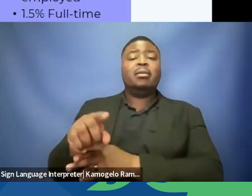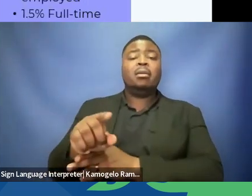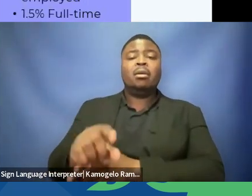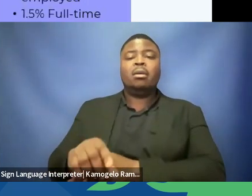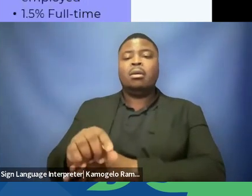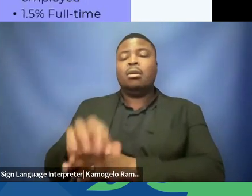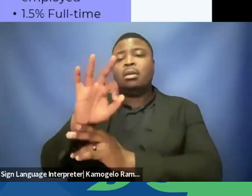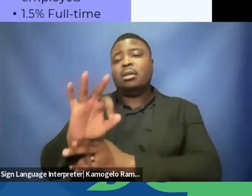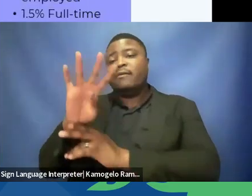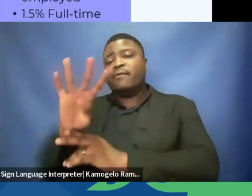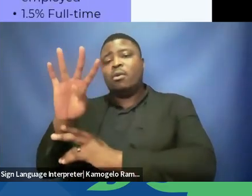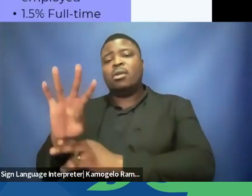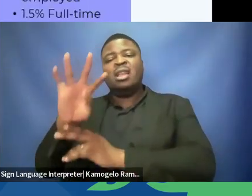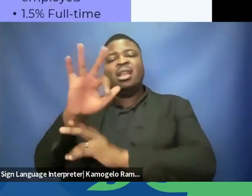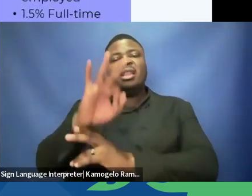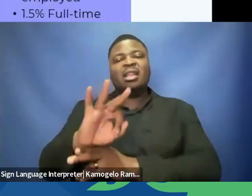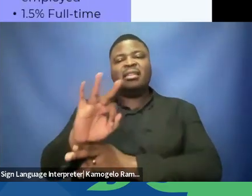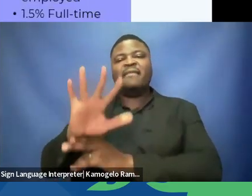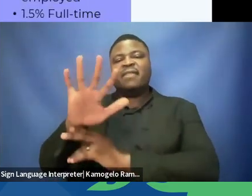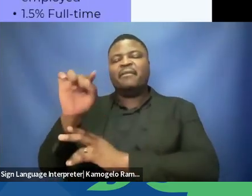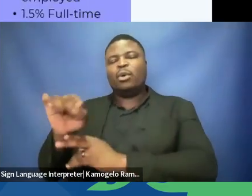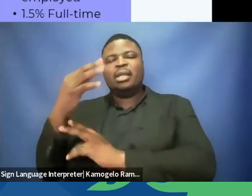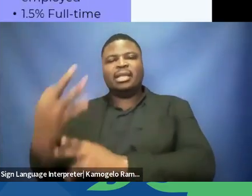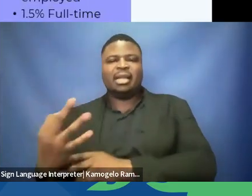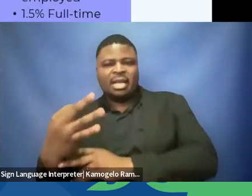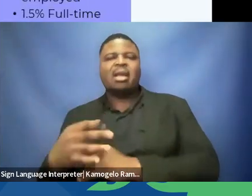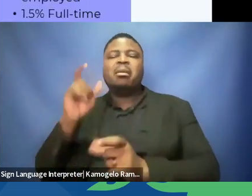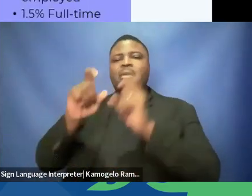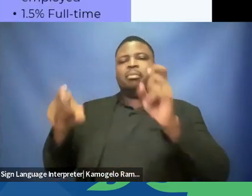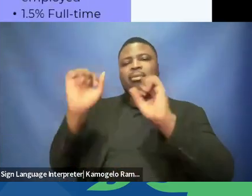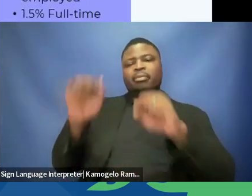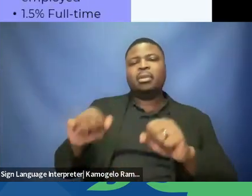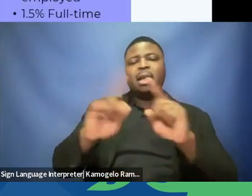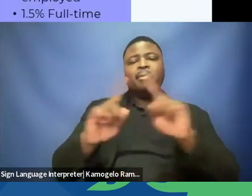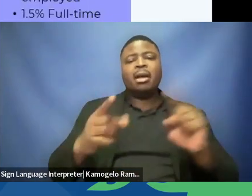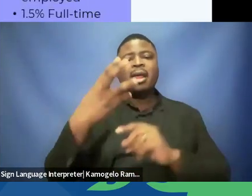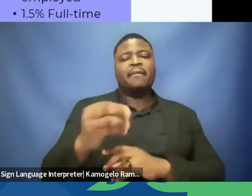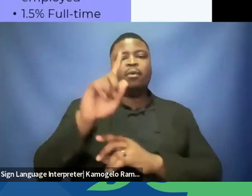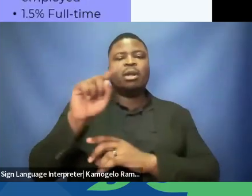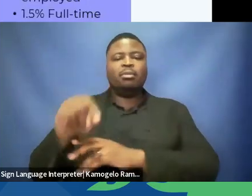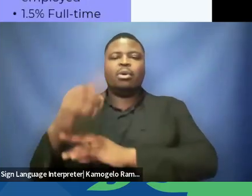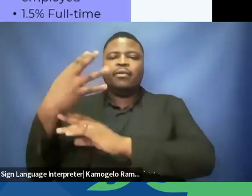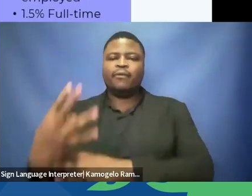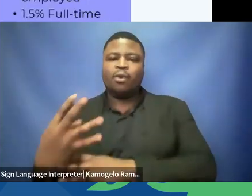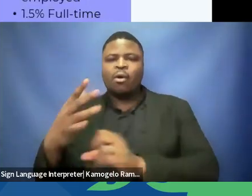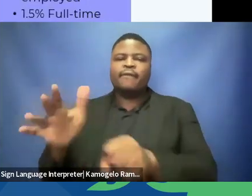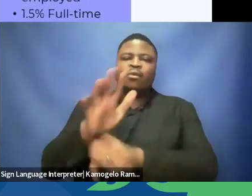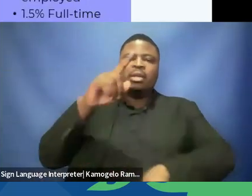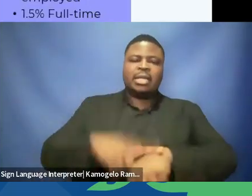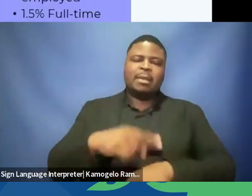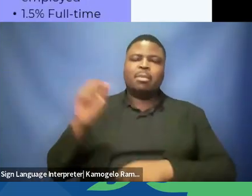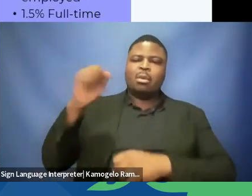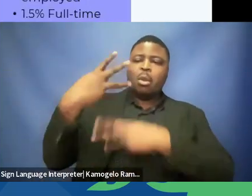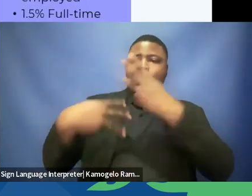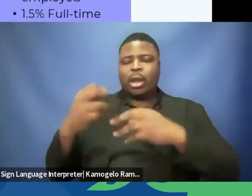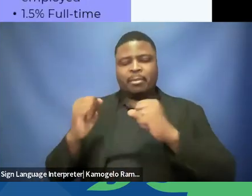sometimes not working. This is an on and off arrangement. We had 1.5% in full-time. By full-time, this includes employed